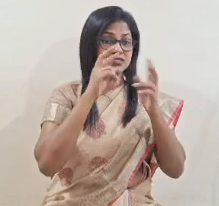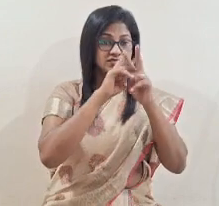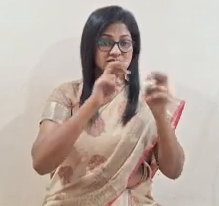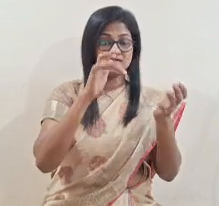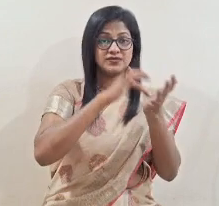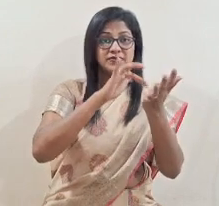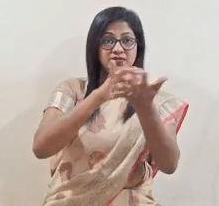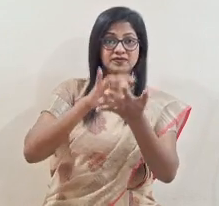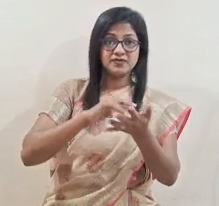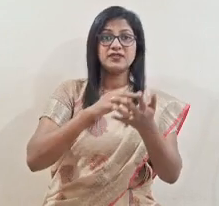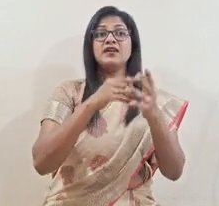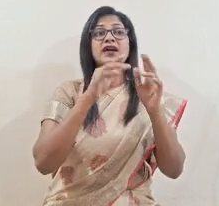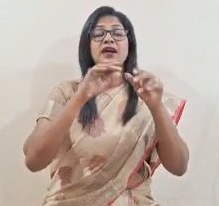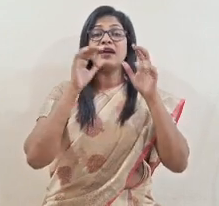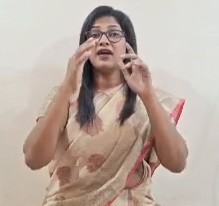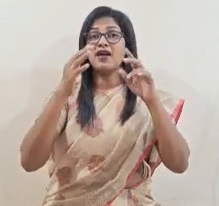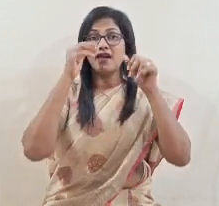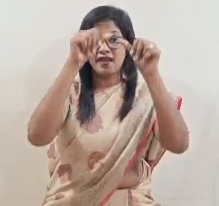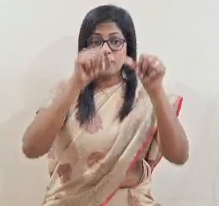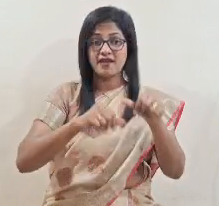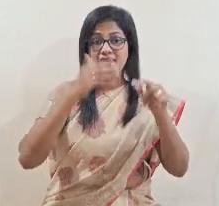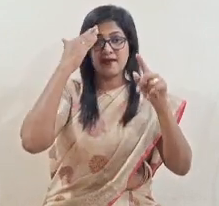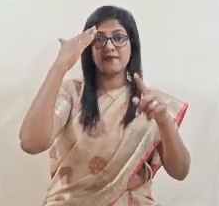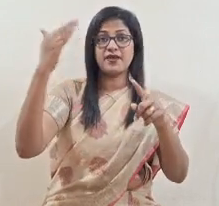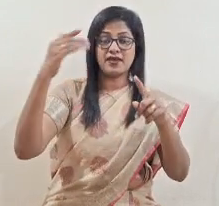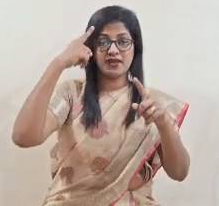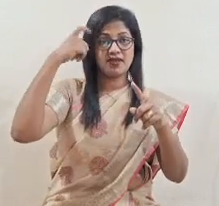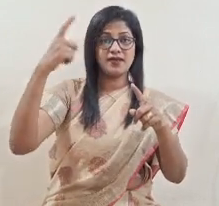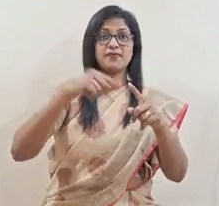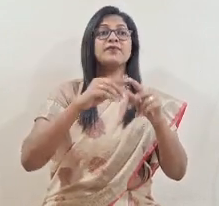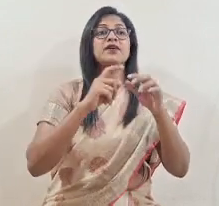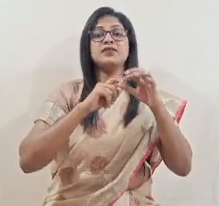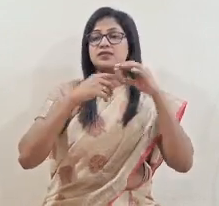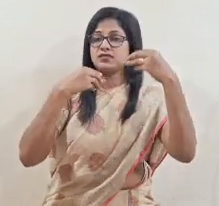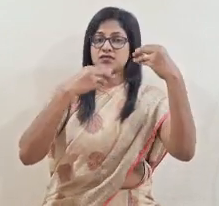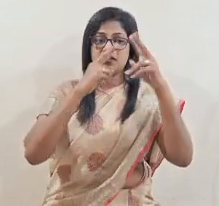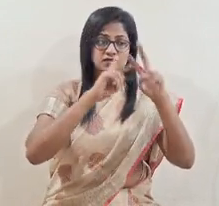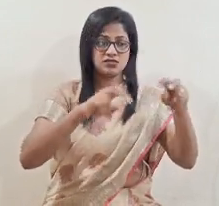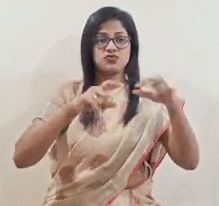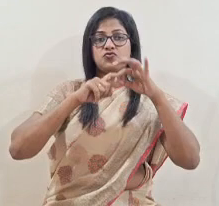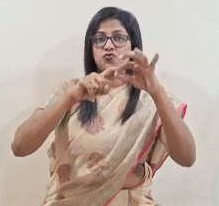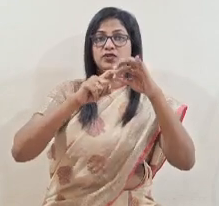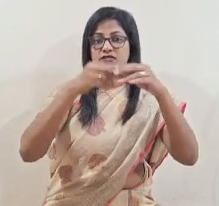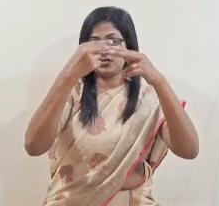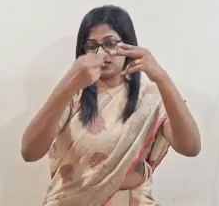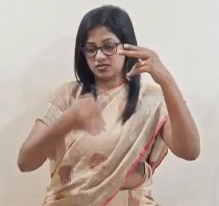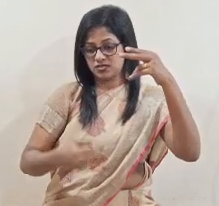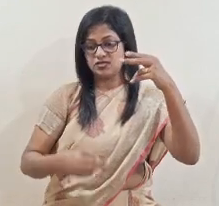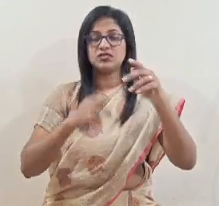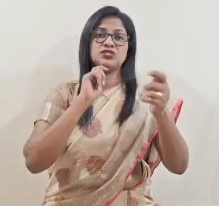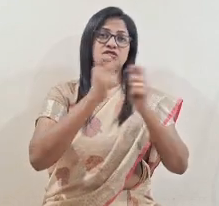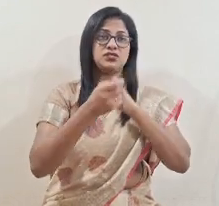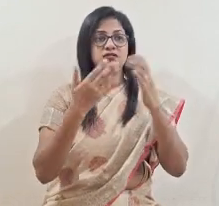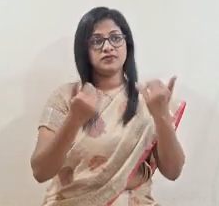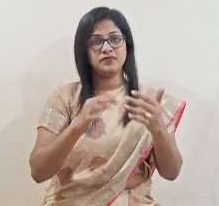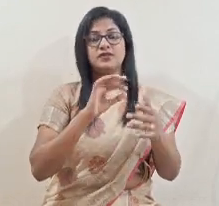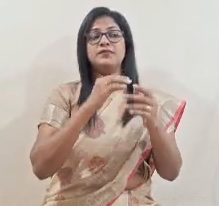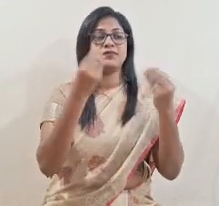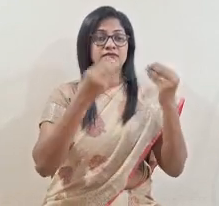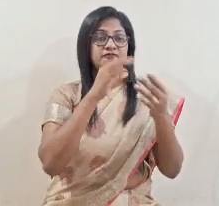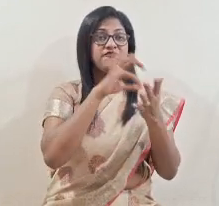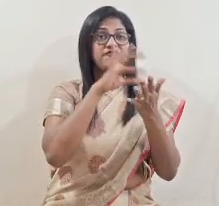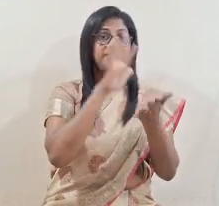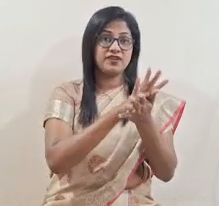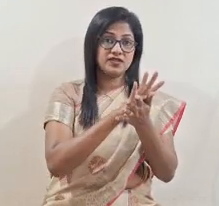done and based for the desired outcomes. The survey questionnaire can be upgraded based on the parameters which are fixed,